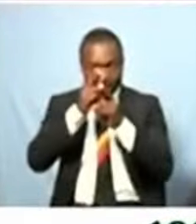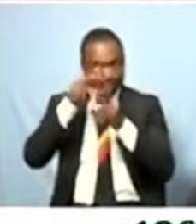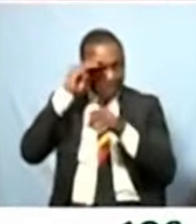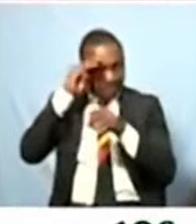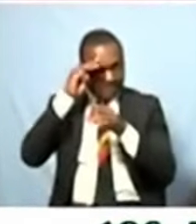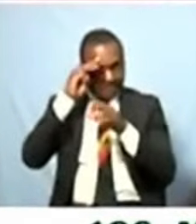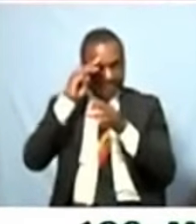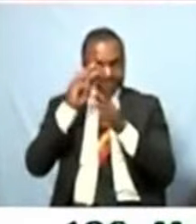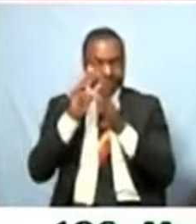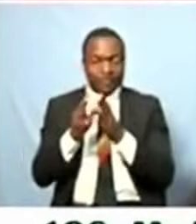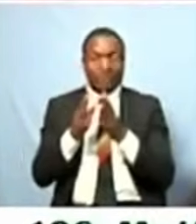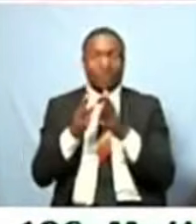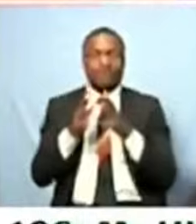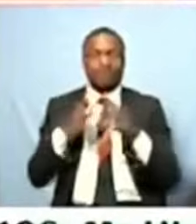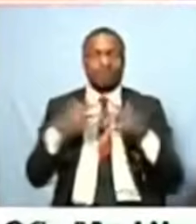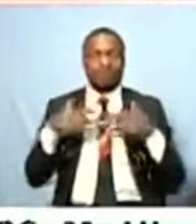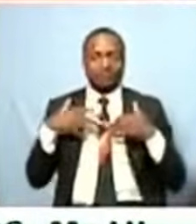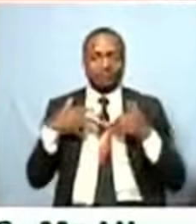Minister of Health.